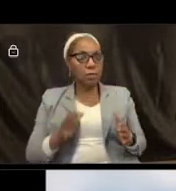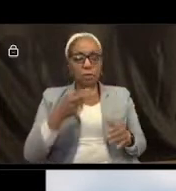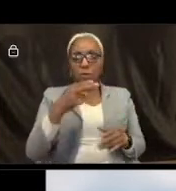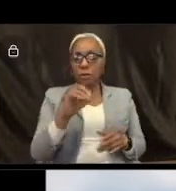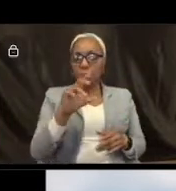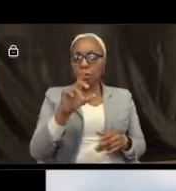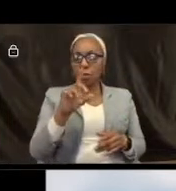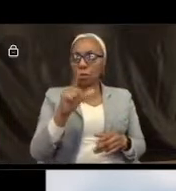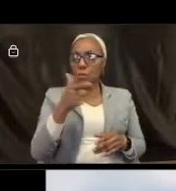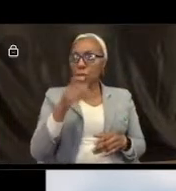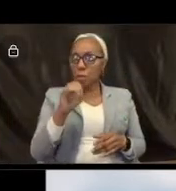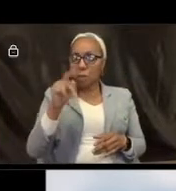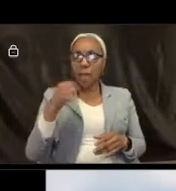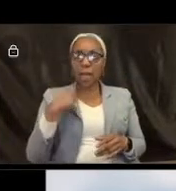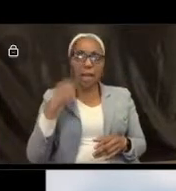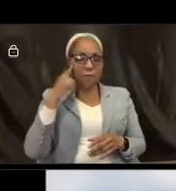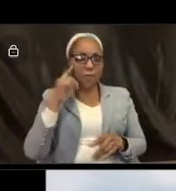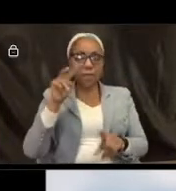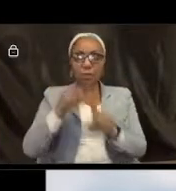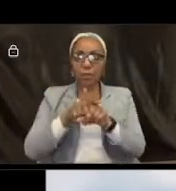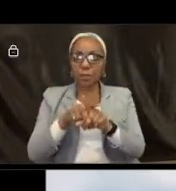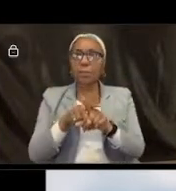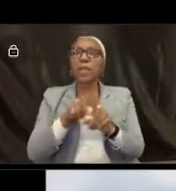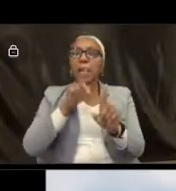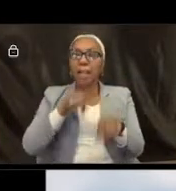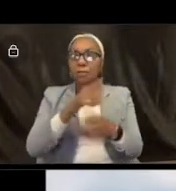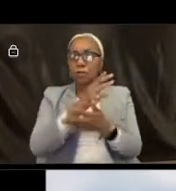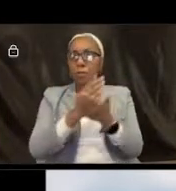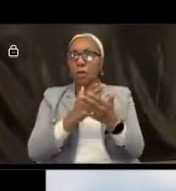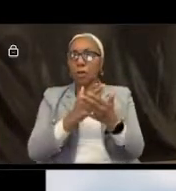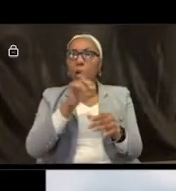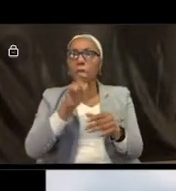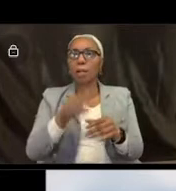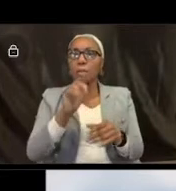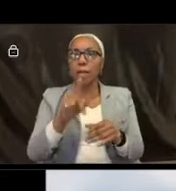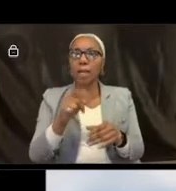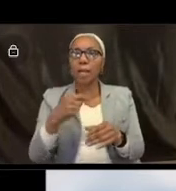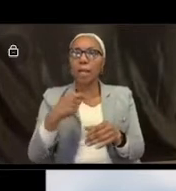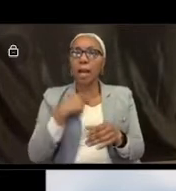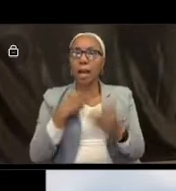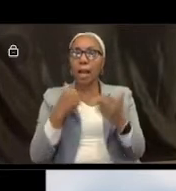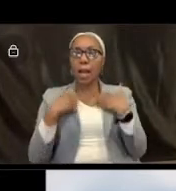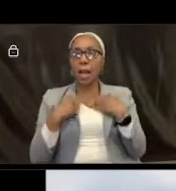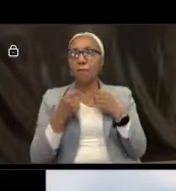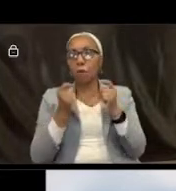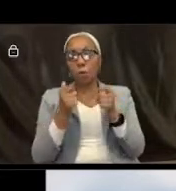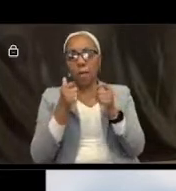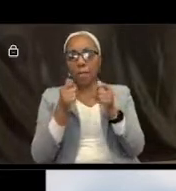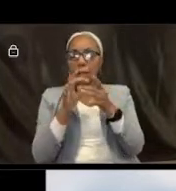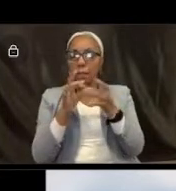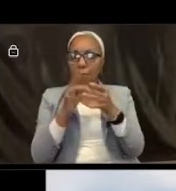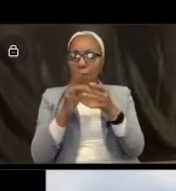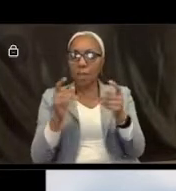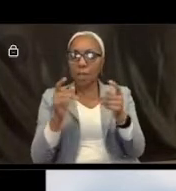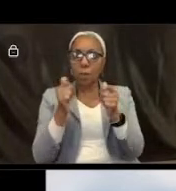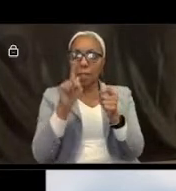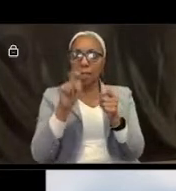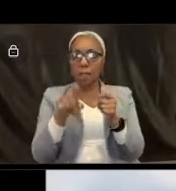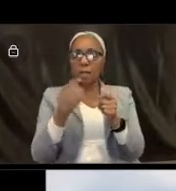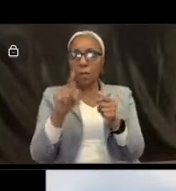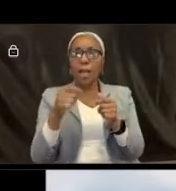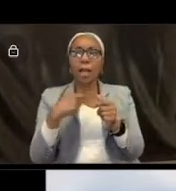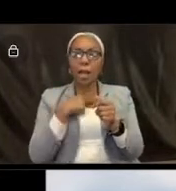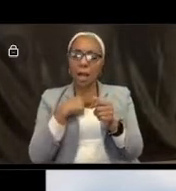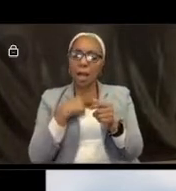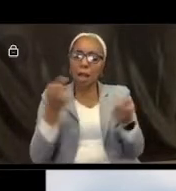Oh, I think the applicant answered part of my question. So I just have a quick comment and a quick question. I agree with Commissioner Hart. I don't want